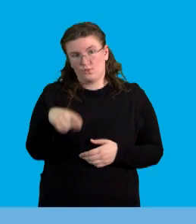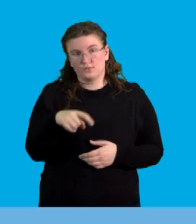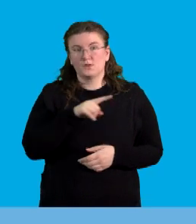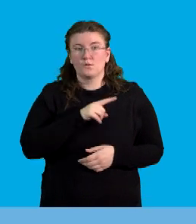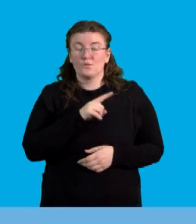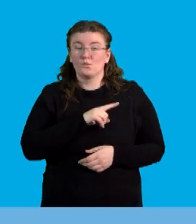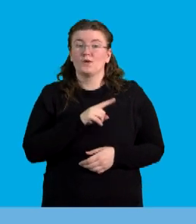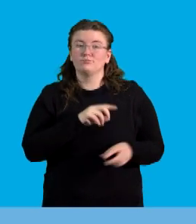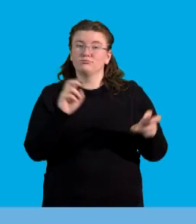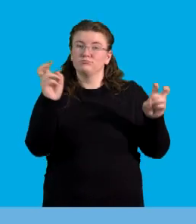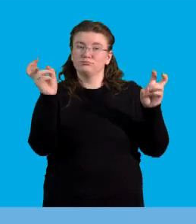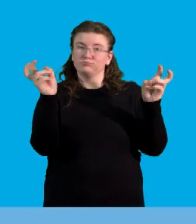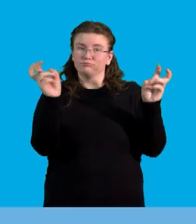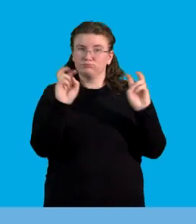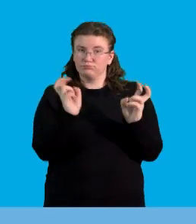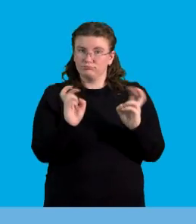the electric